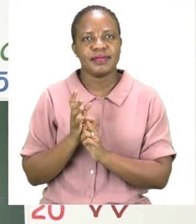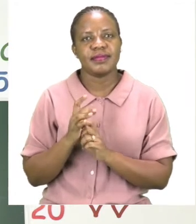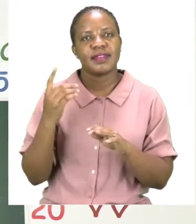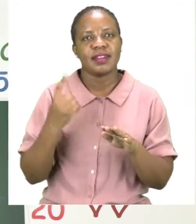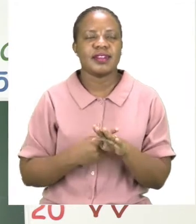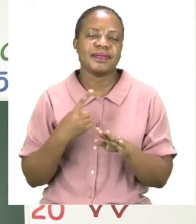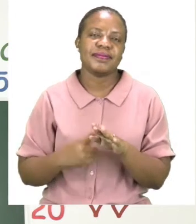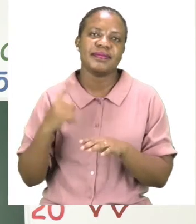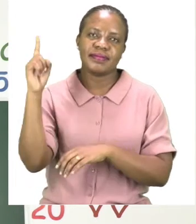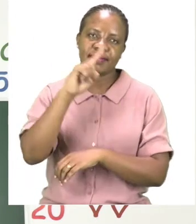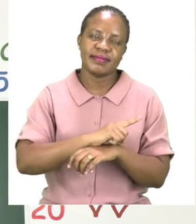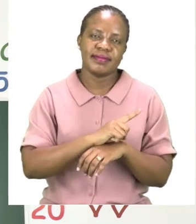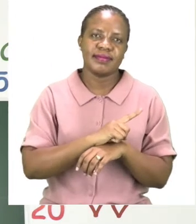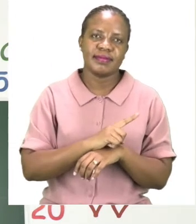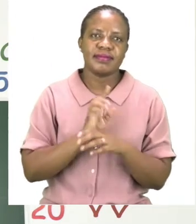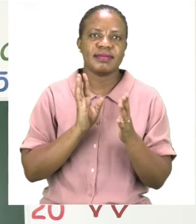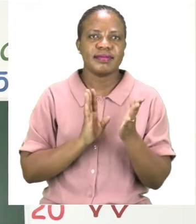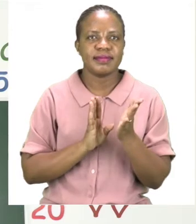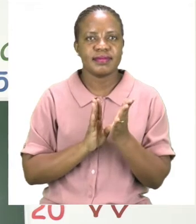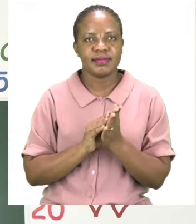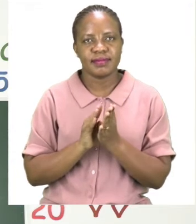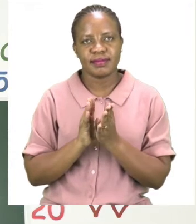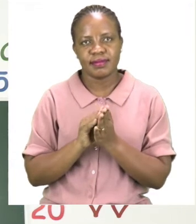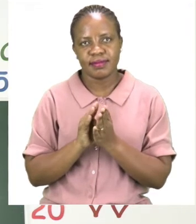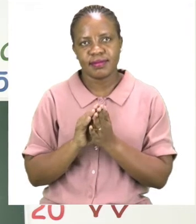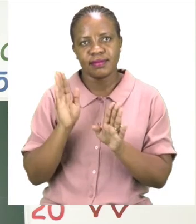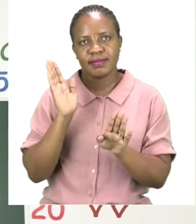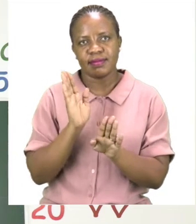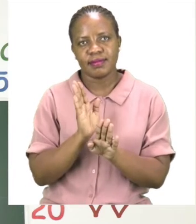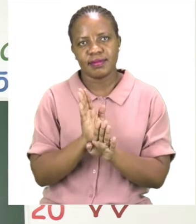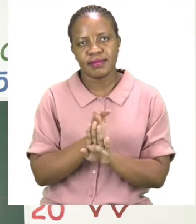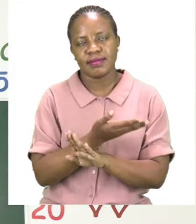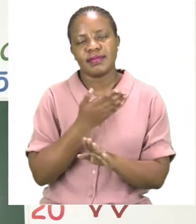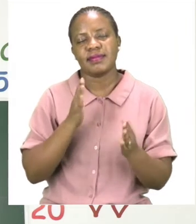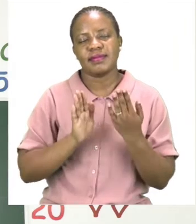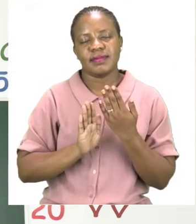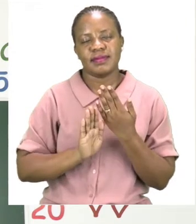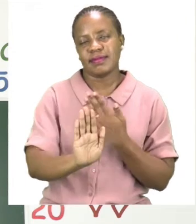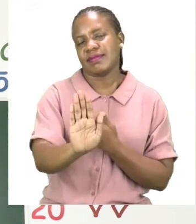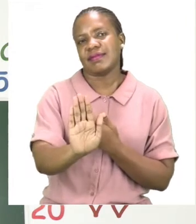Sanitize every day so the germs can stay